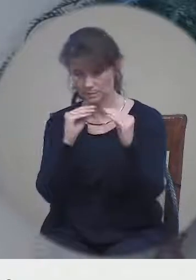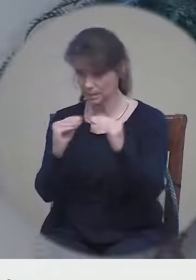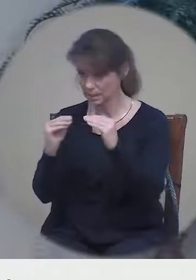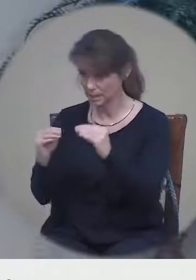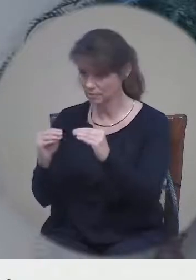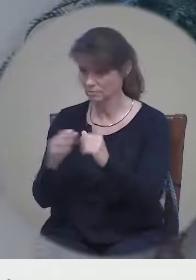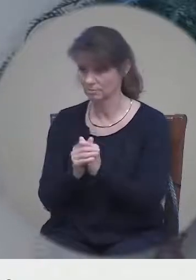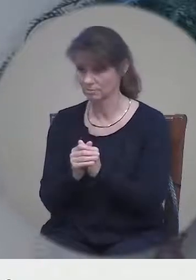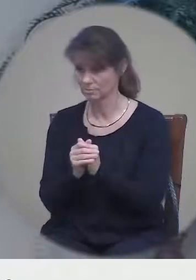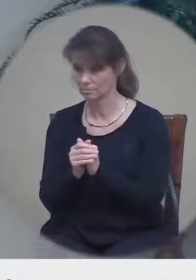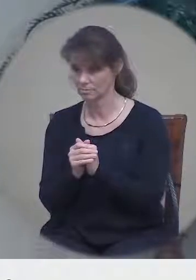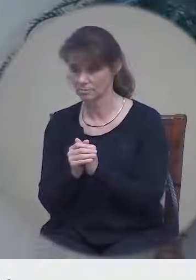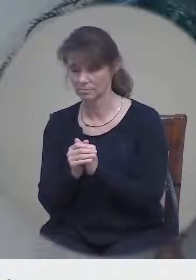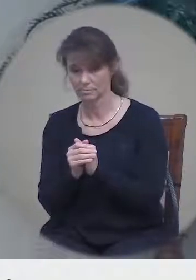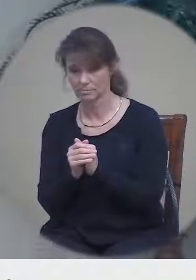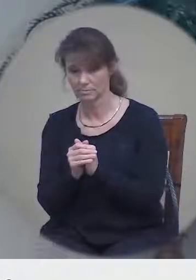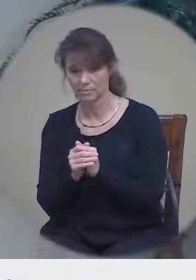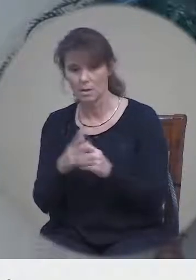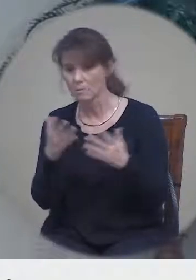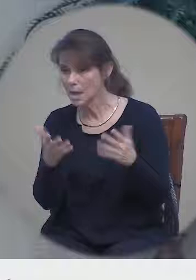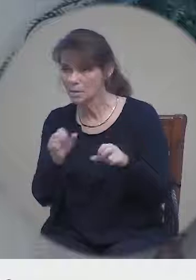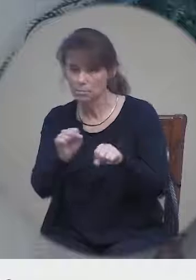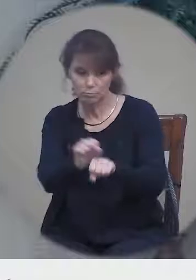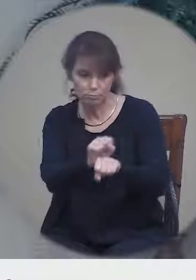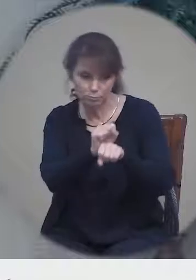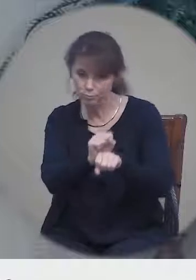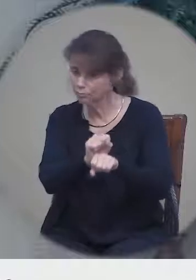mistreated, since you yourselves are also in